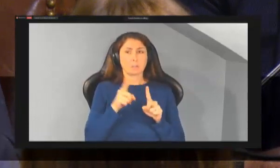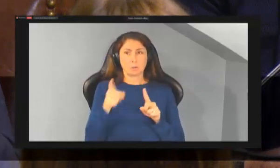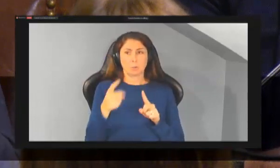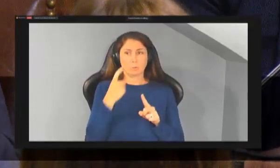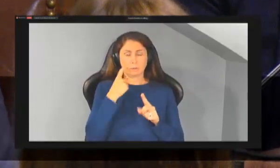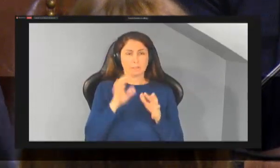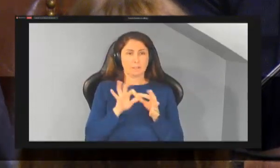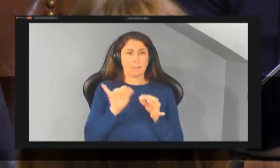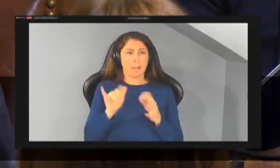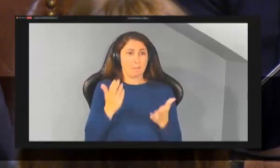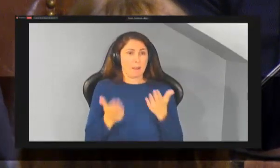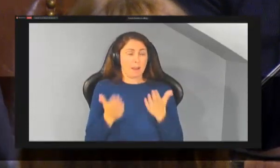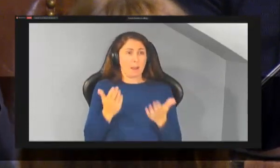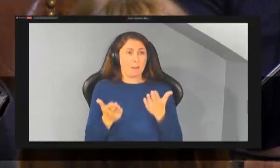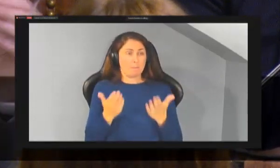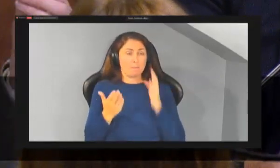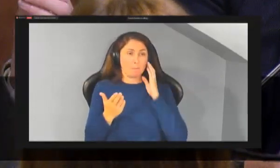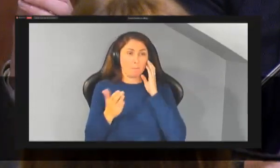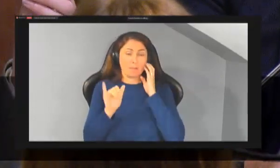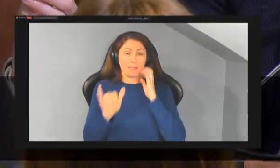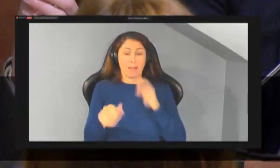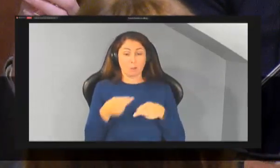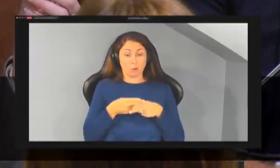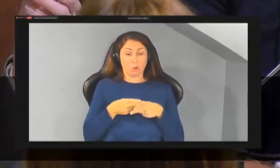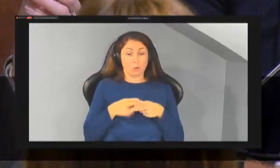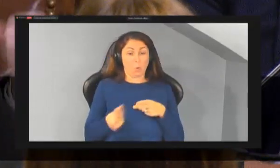maybe in that in the short term,